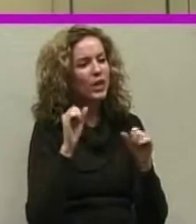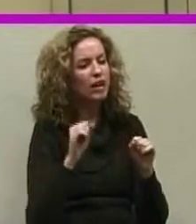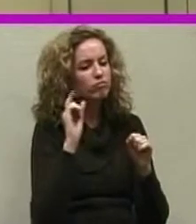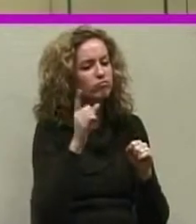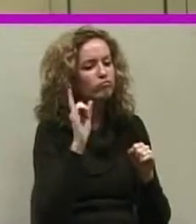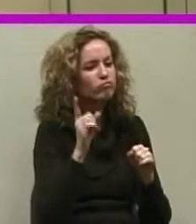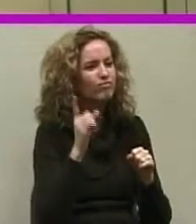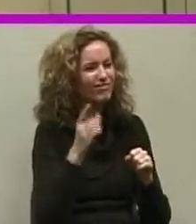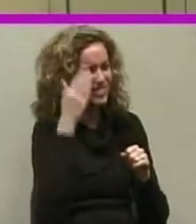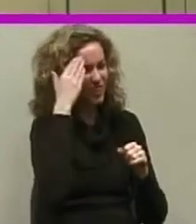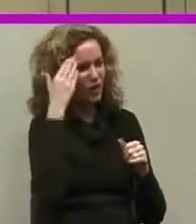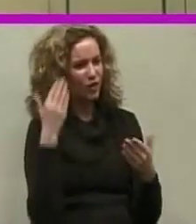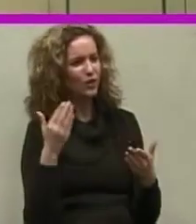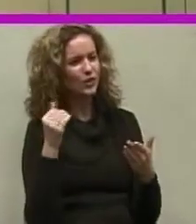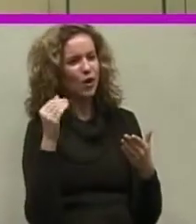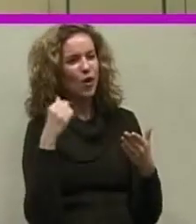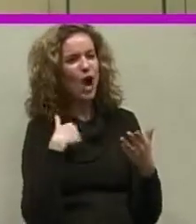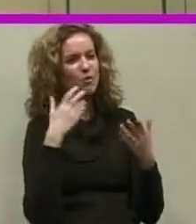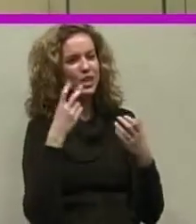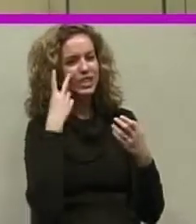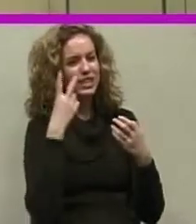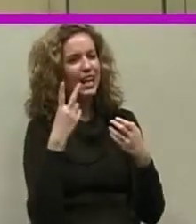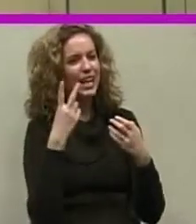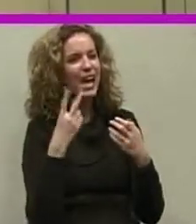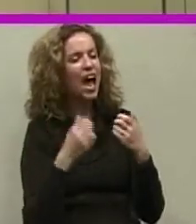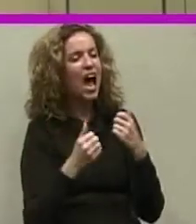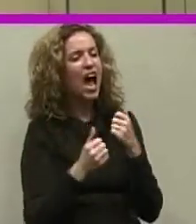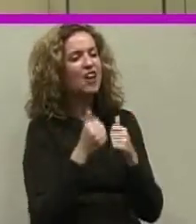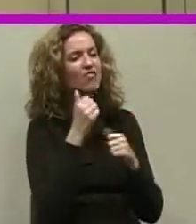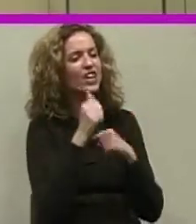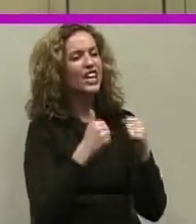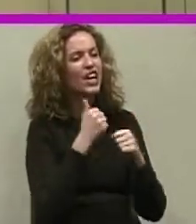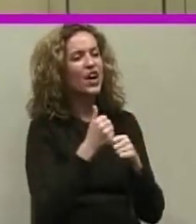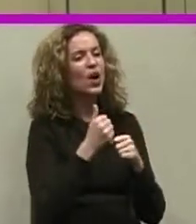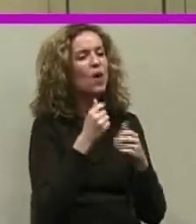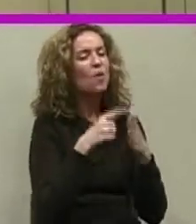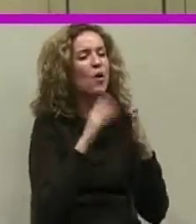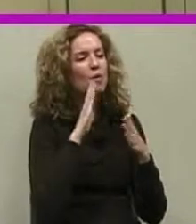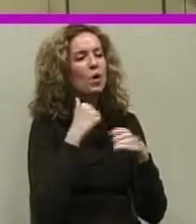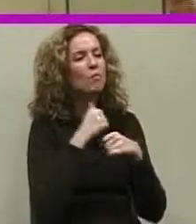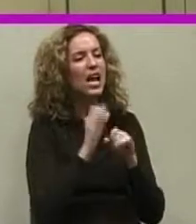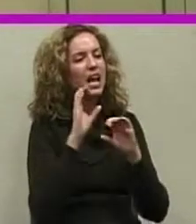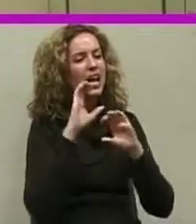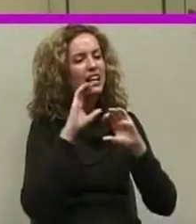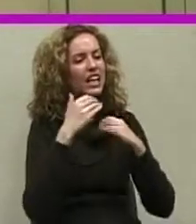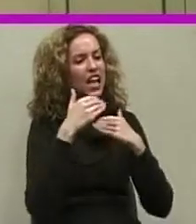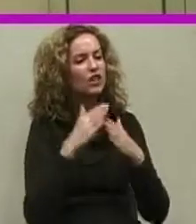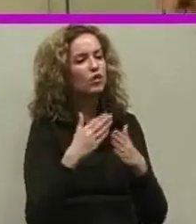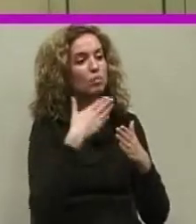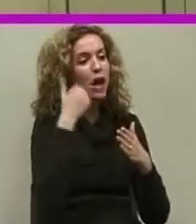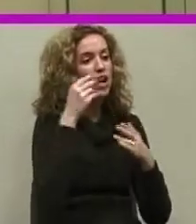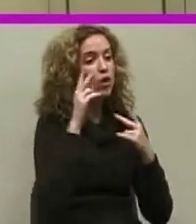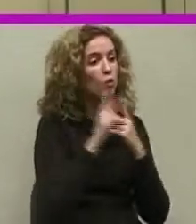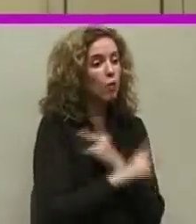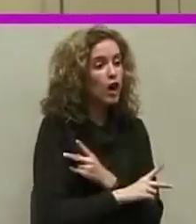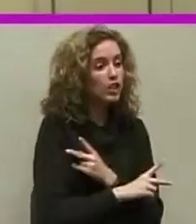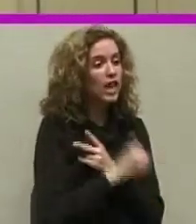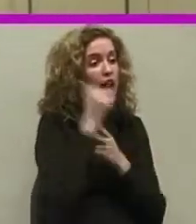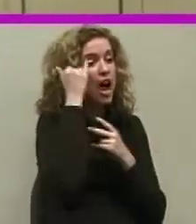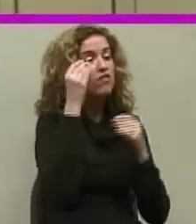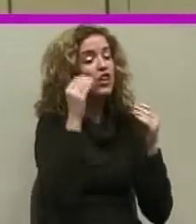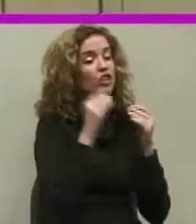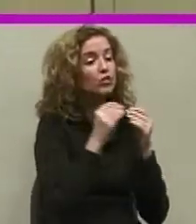one thing in the fall of the year to see whether the classroom is going to be better or worse, reprimand is the best predictor. Classroom with lots of reprimand in the fall will have even more